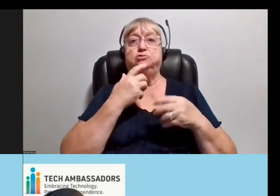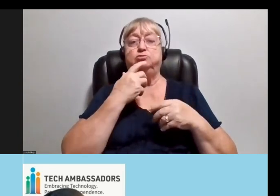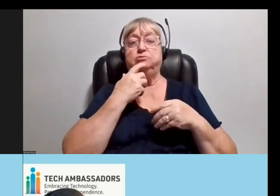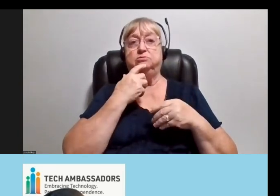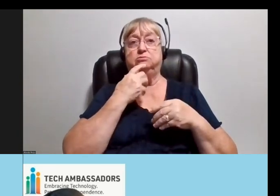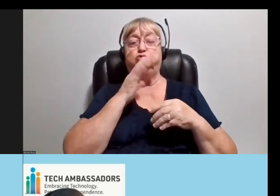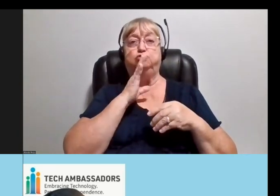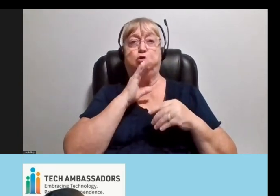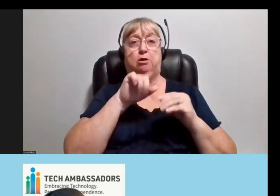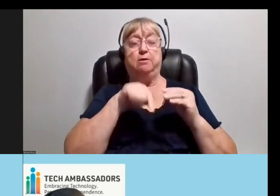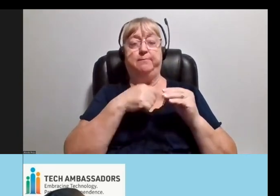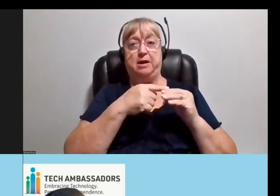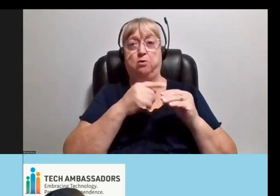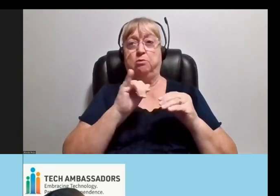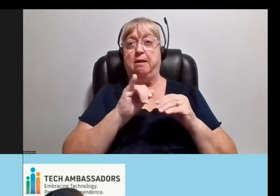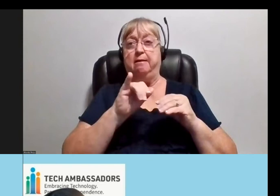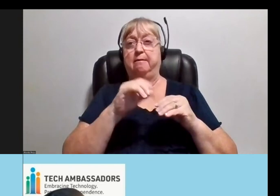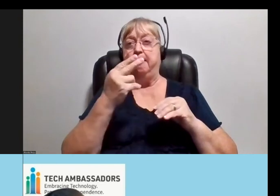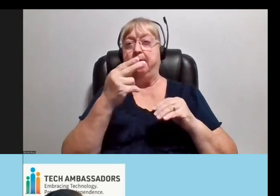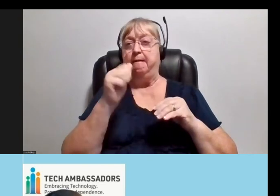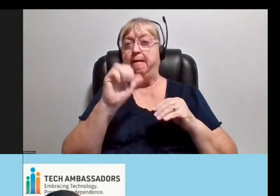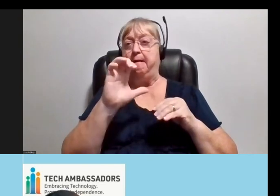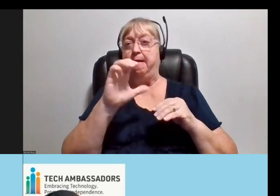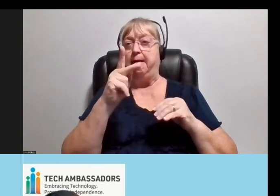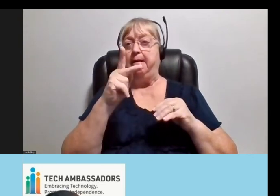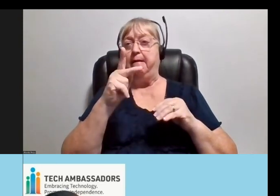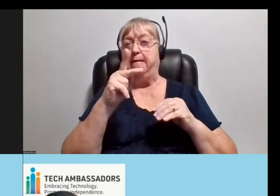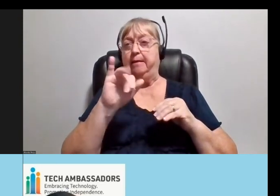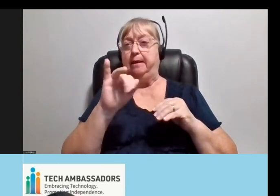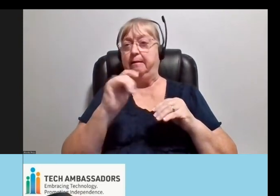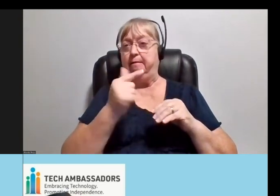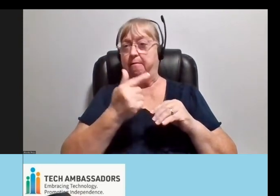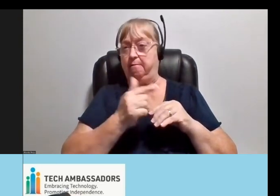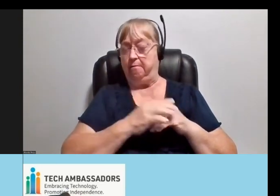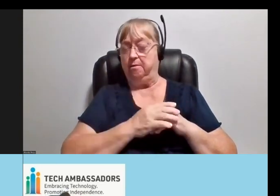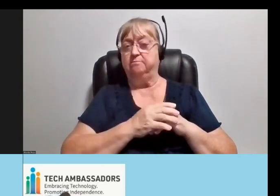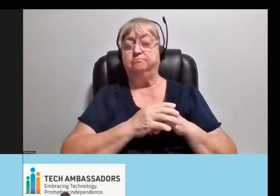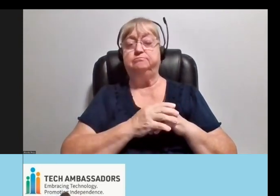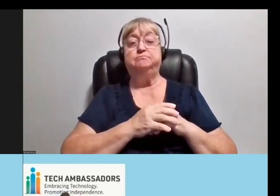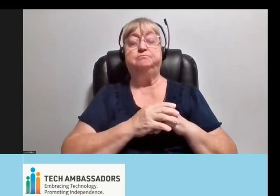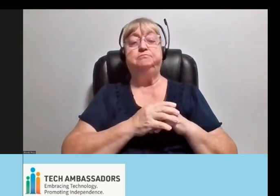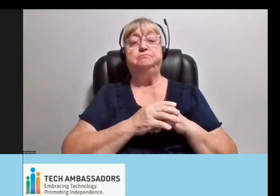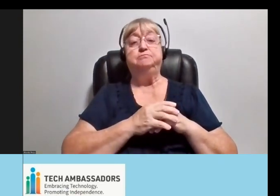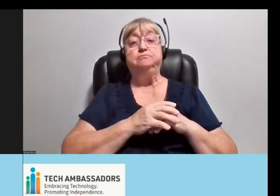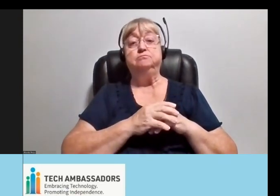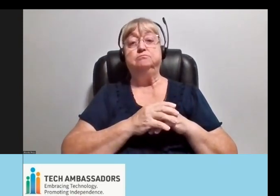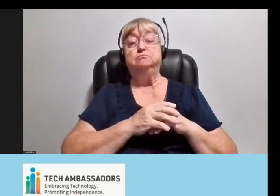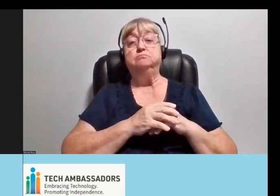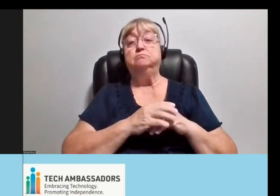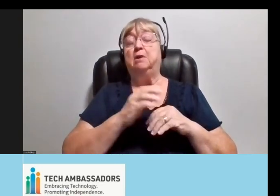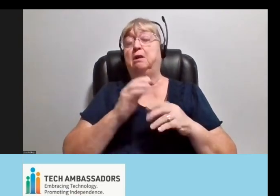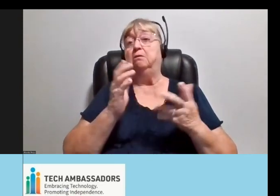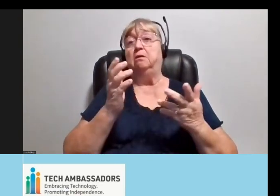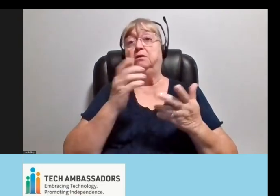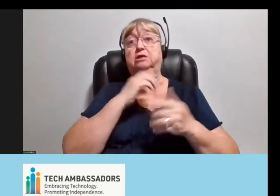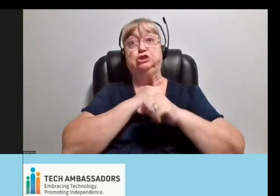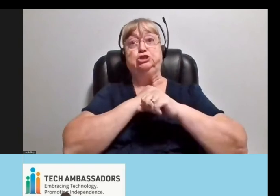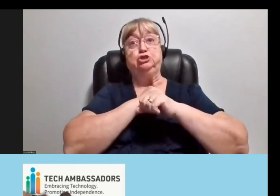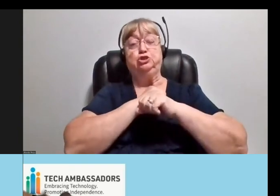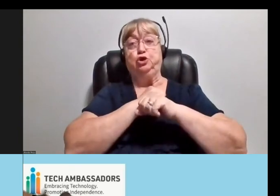about like the hacking portion, even like